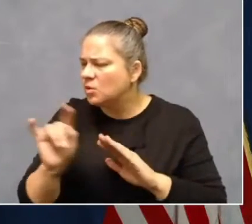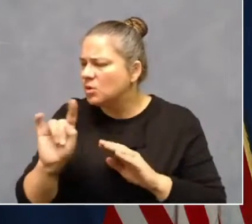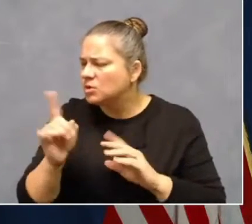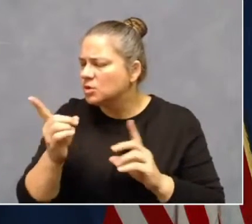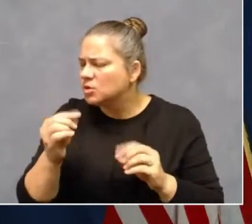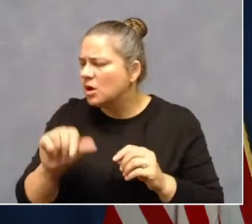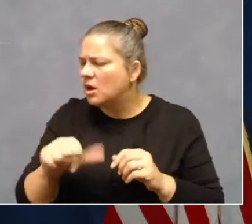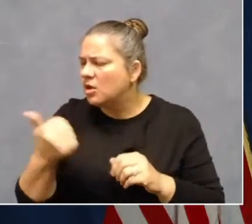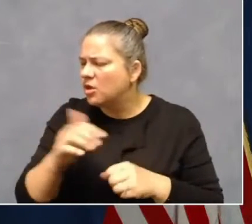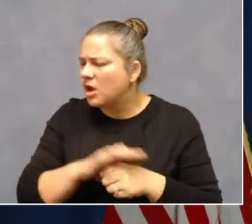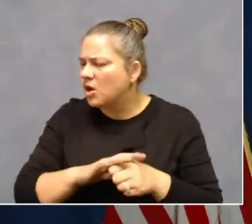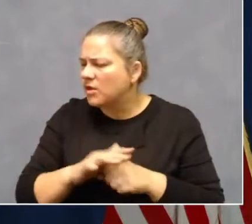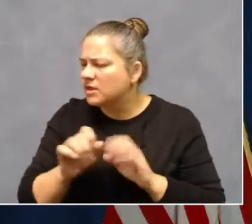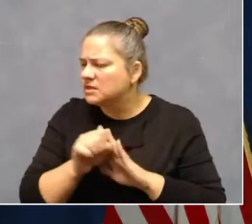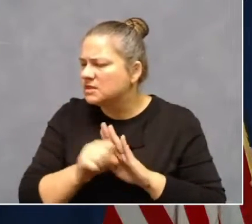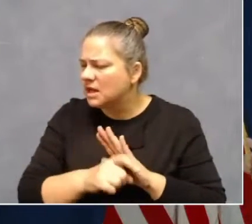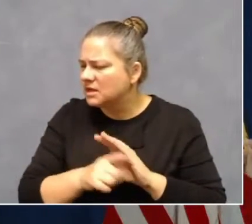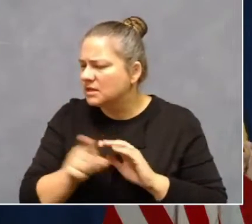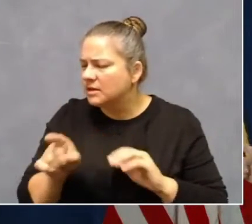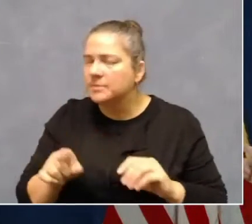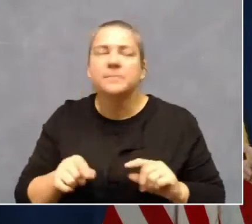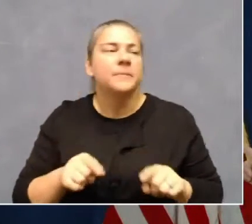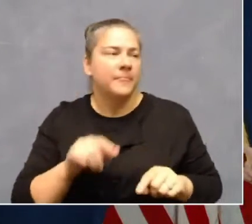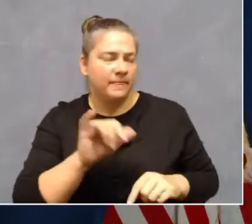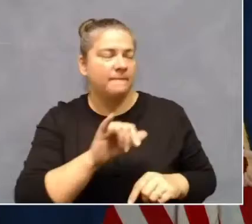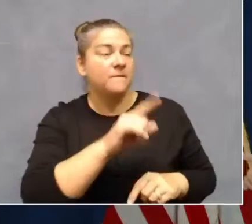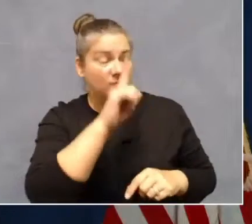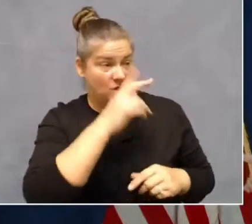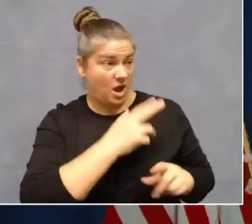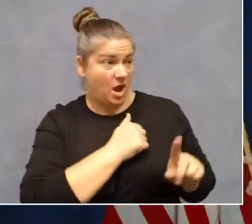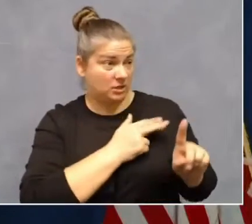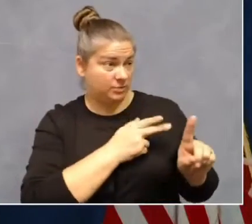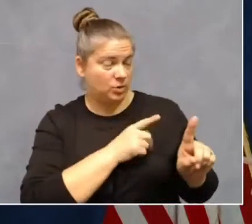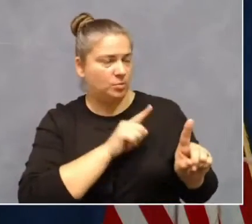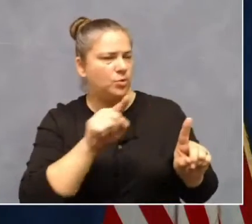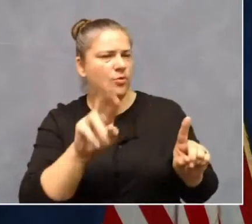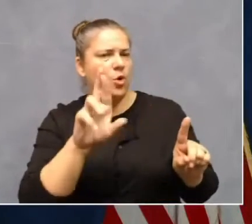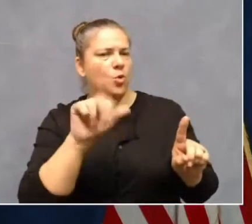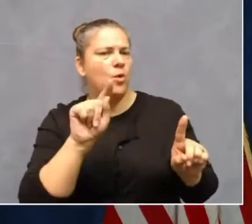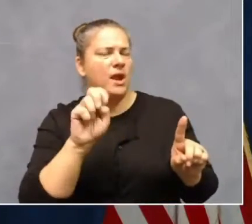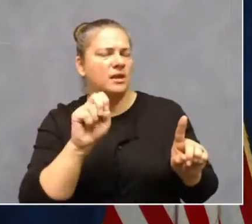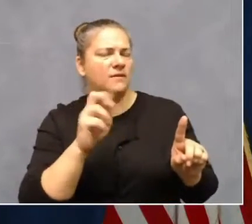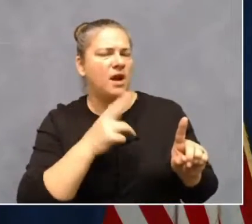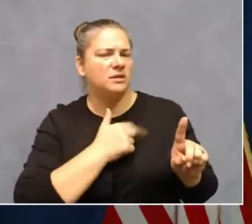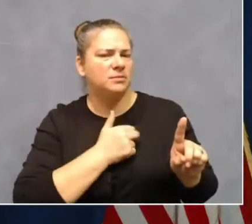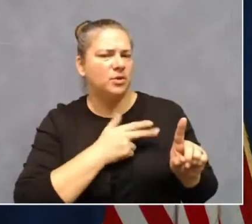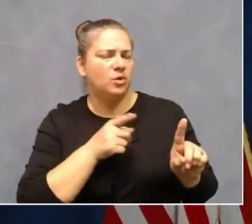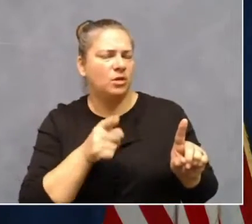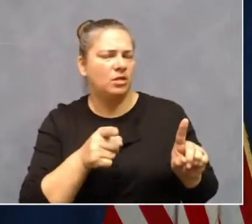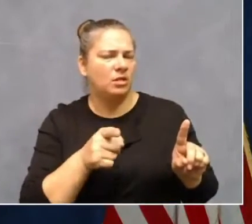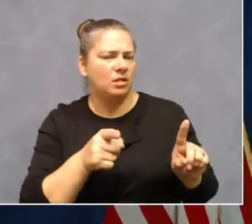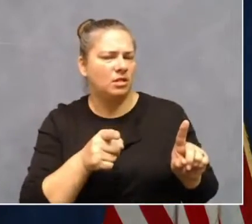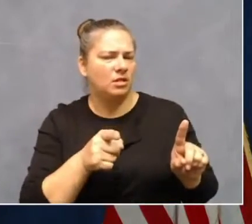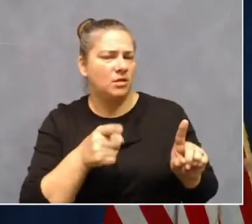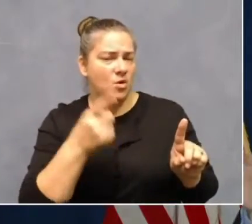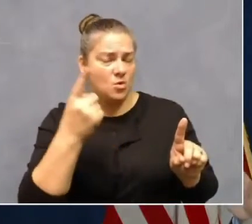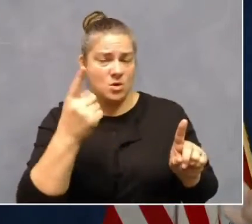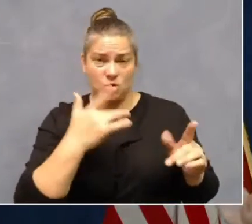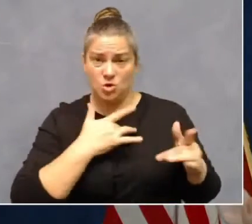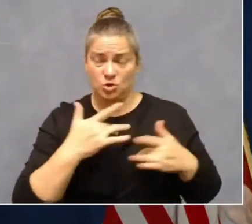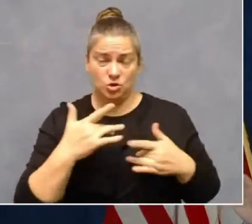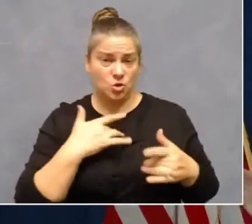the state. So on hospitals, and can you put up the rate of hospitalization? One of the main concerns we have about